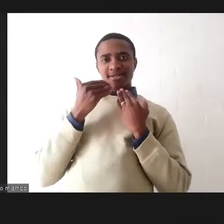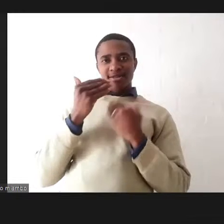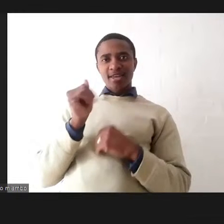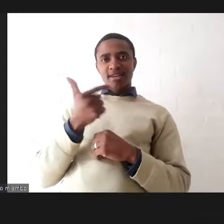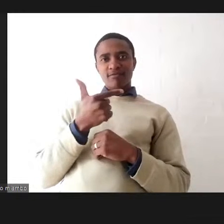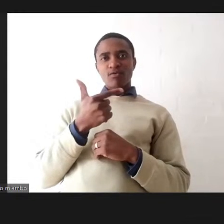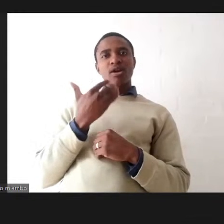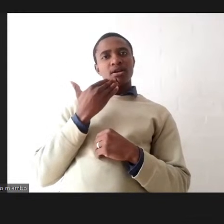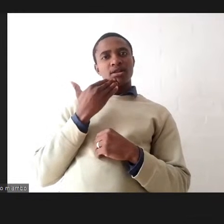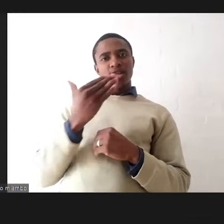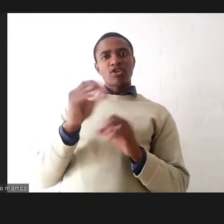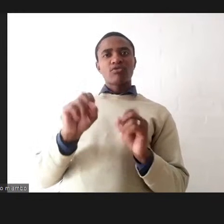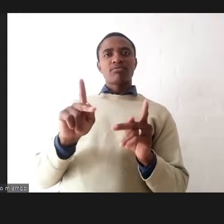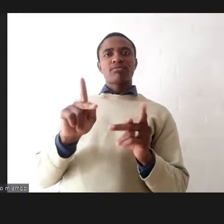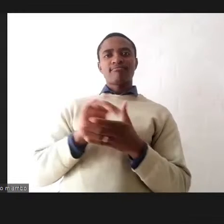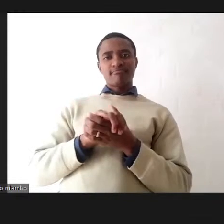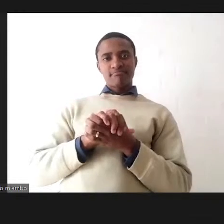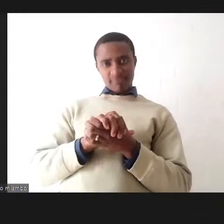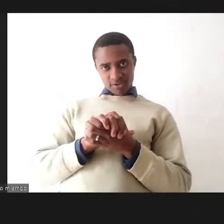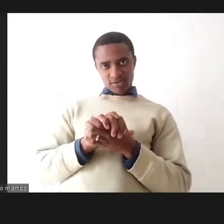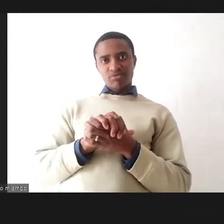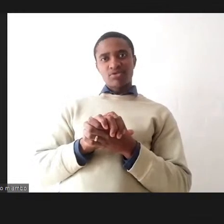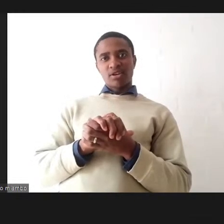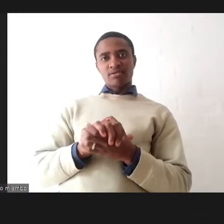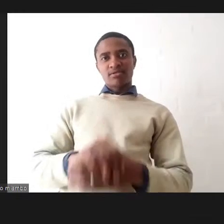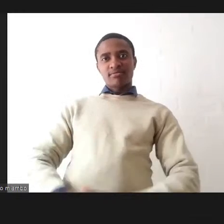opportunity. Much appreciated.